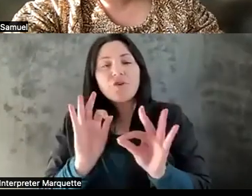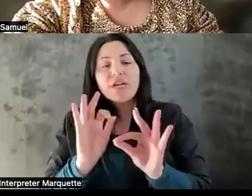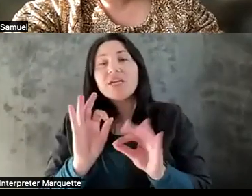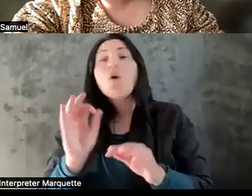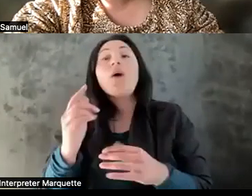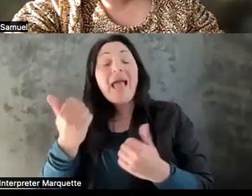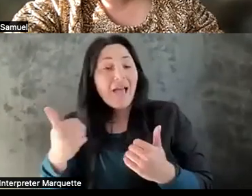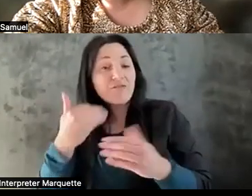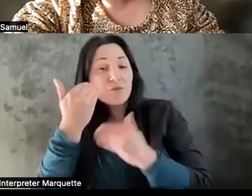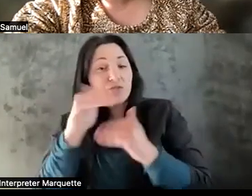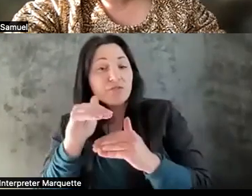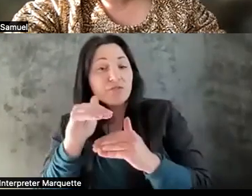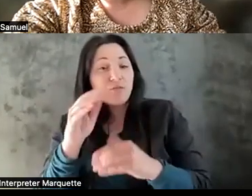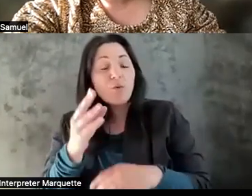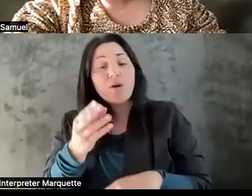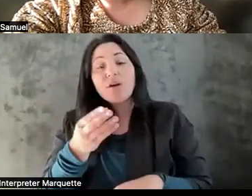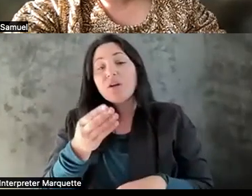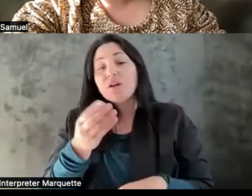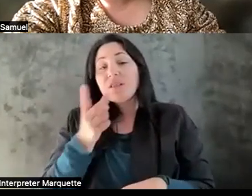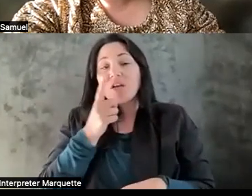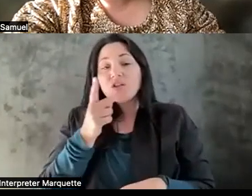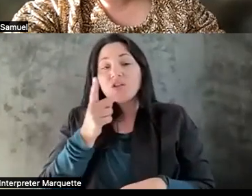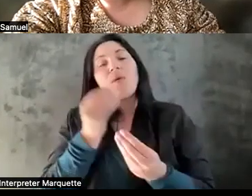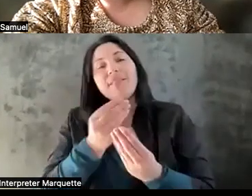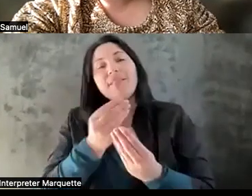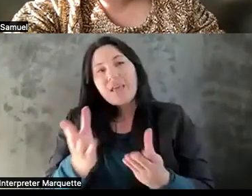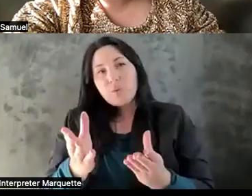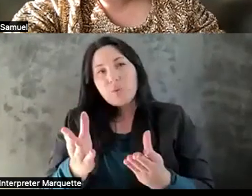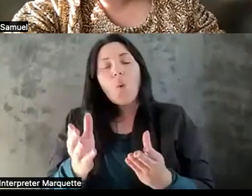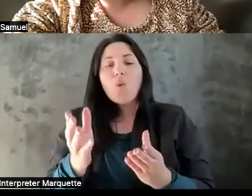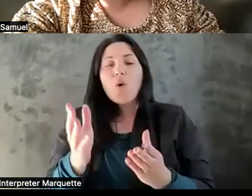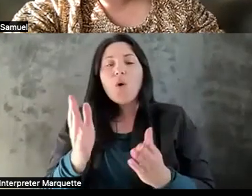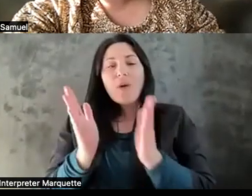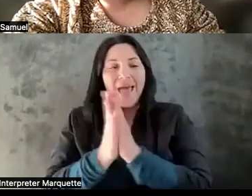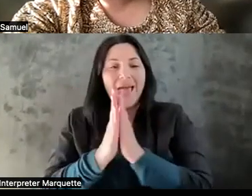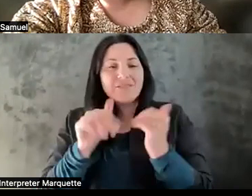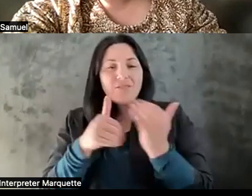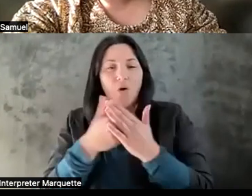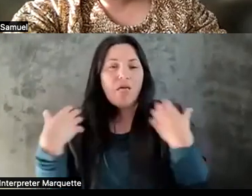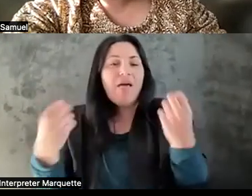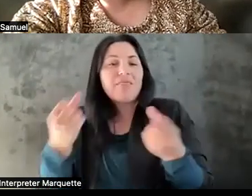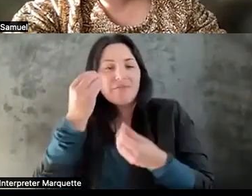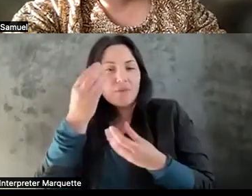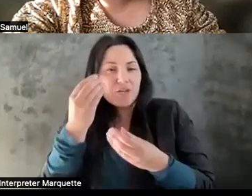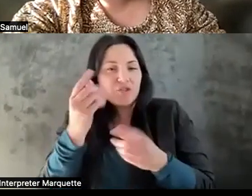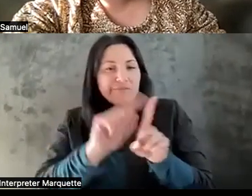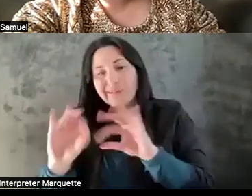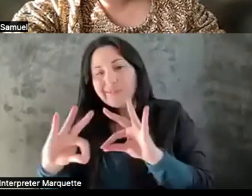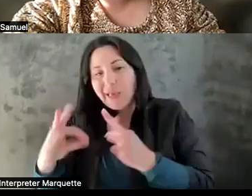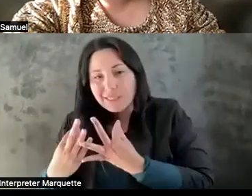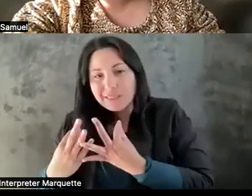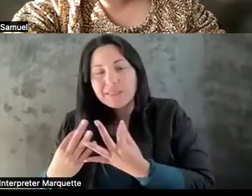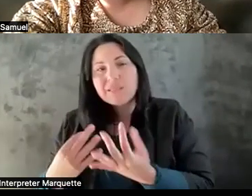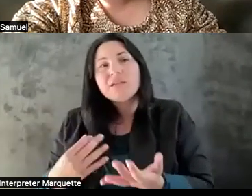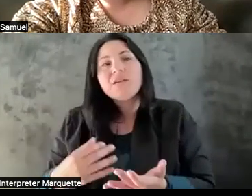there restrictions for lunches like nut-free? We will let you know. We're going to ask for all your health information from families right away.